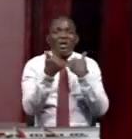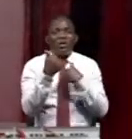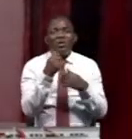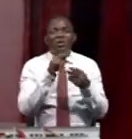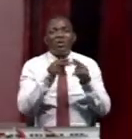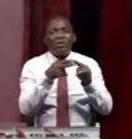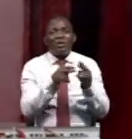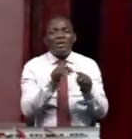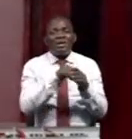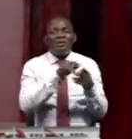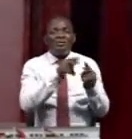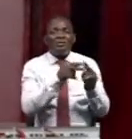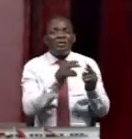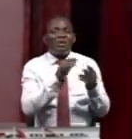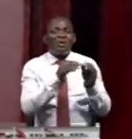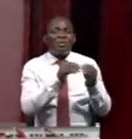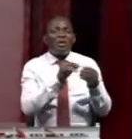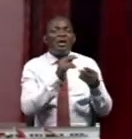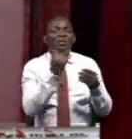in the figures